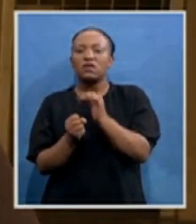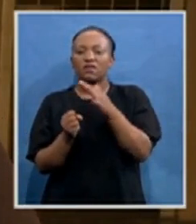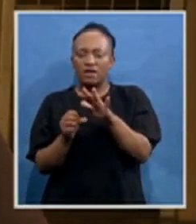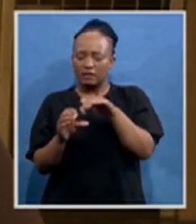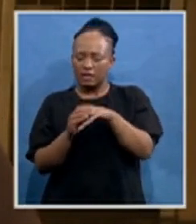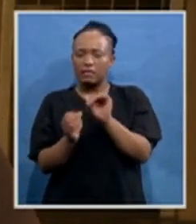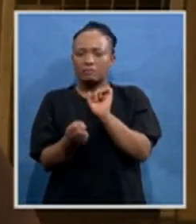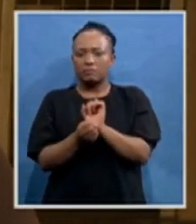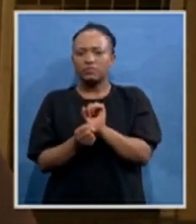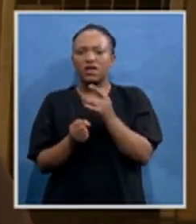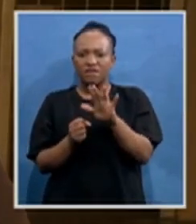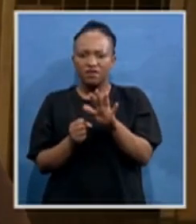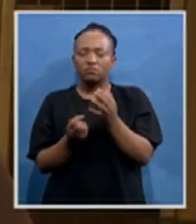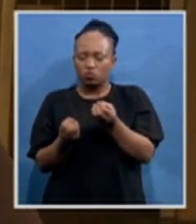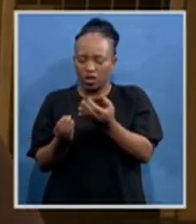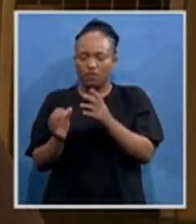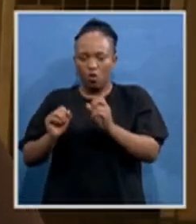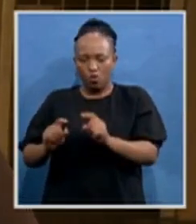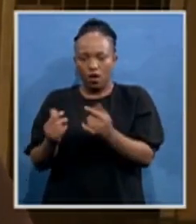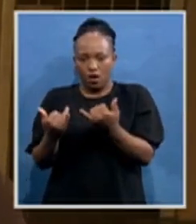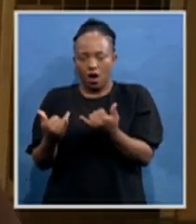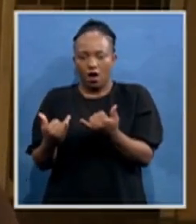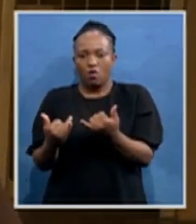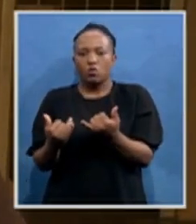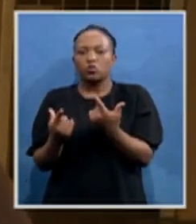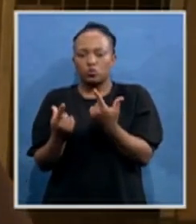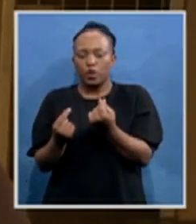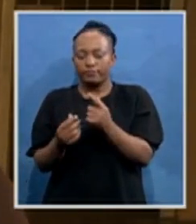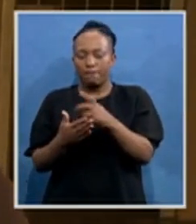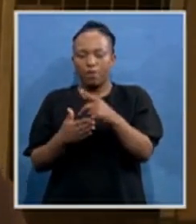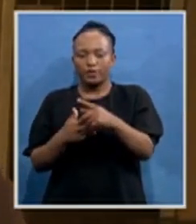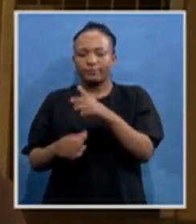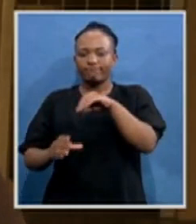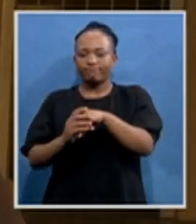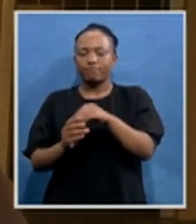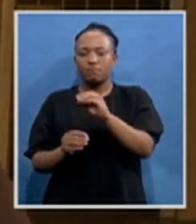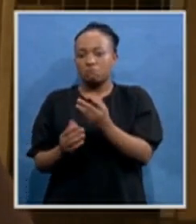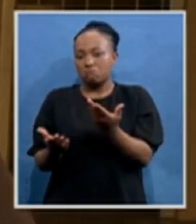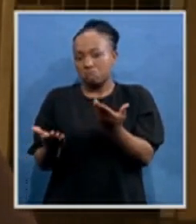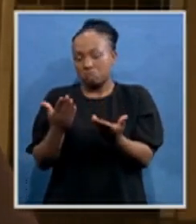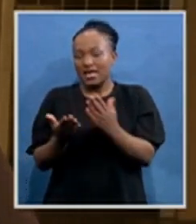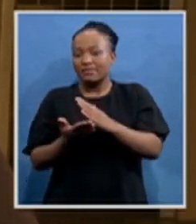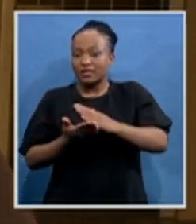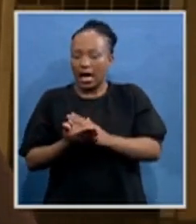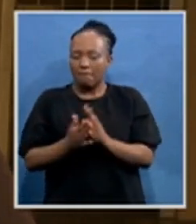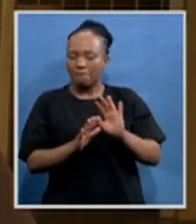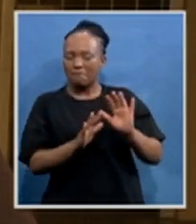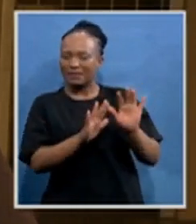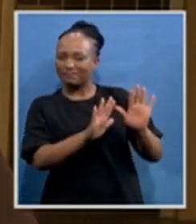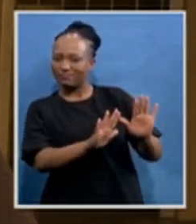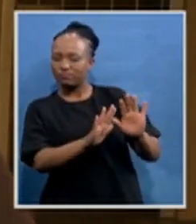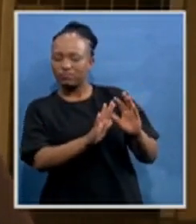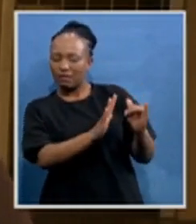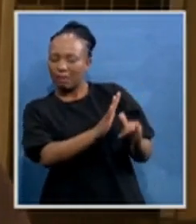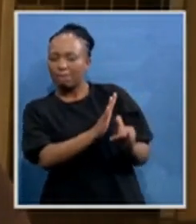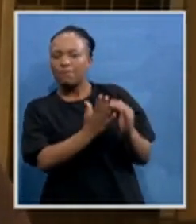opportunity now to be part of this project. So it could take some time for certain offenders to become part of the project, and it will of